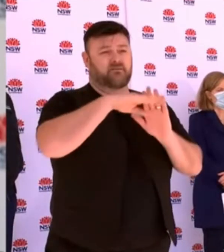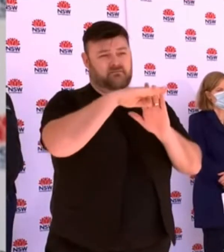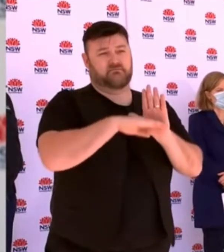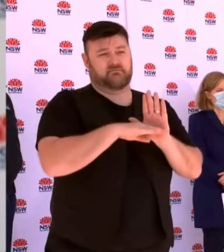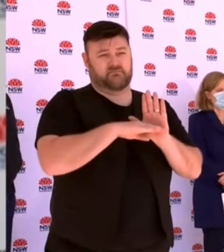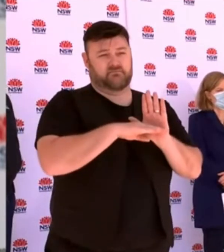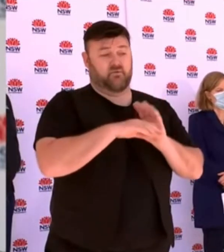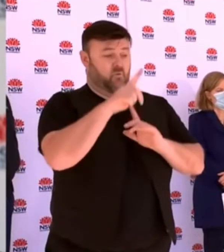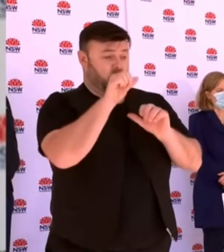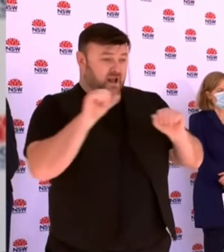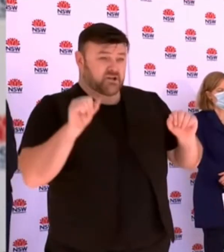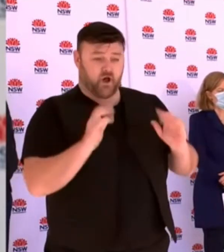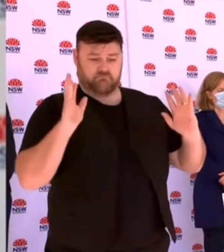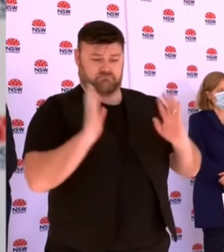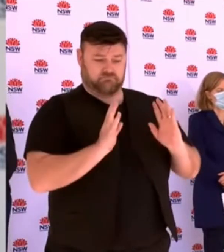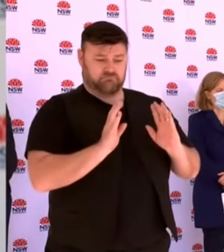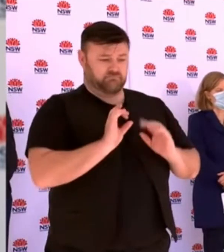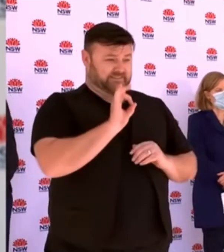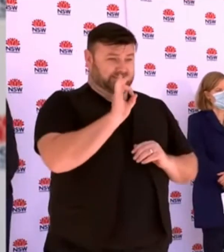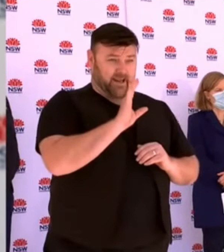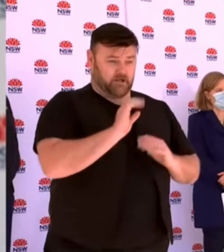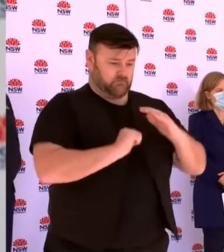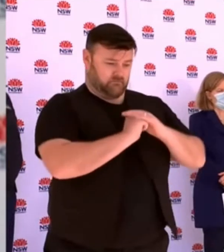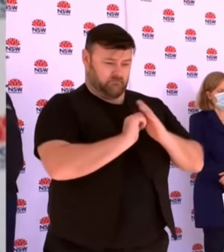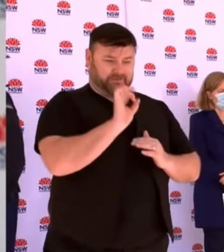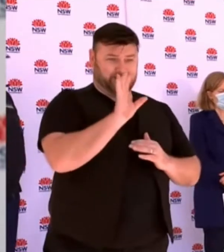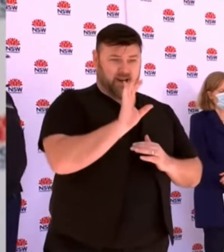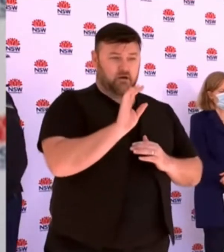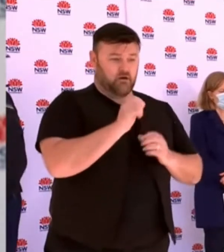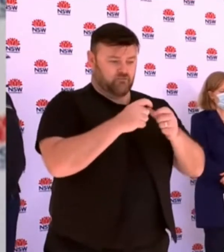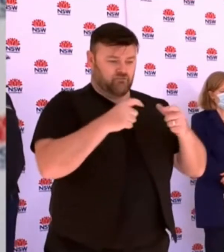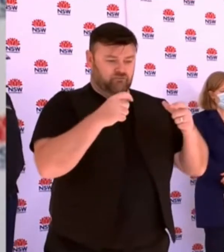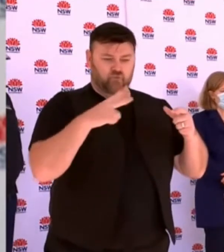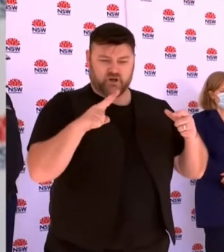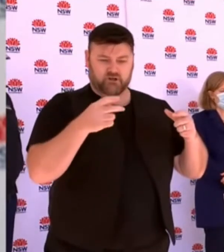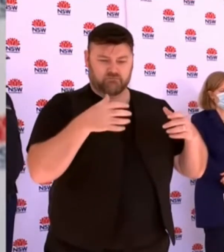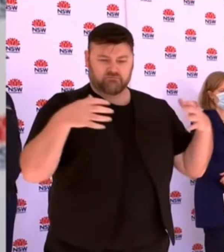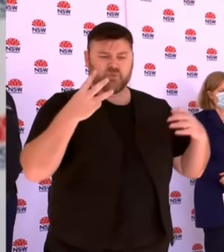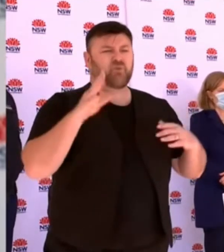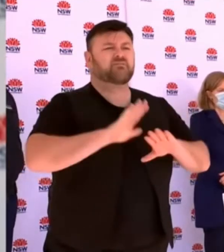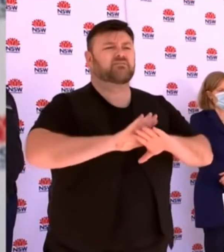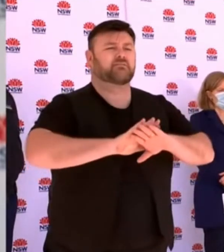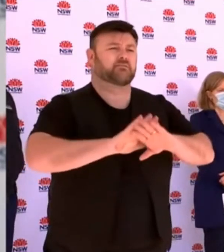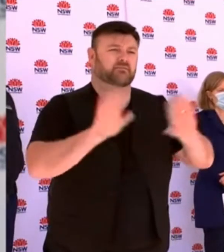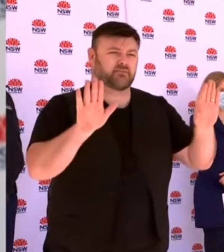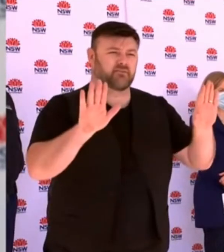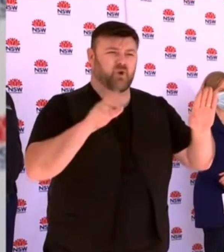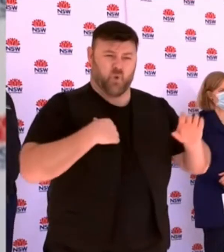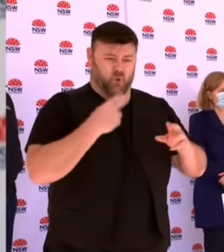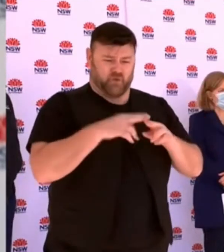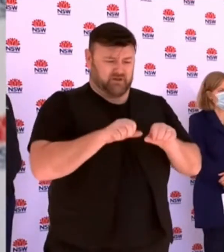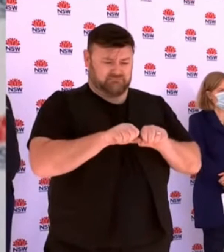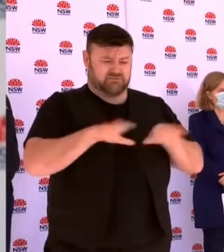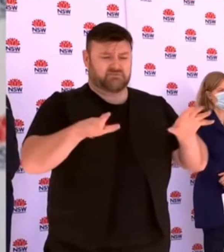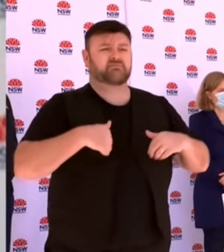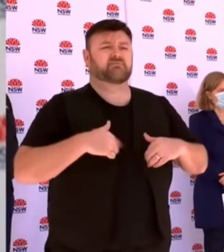group exercise of 10 become 20 or 30. That is a surefire way of spreading the virus. But having said that, we